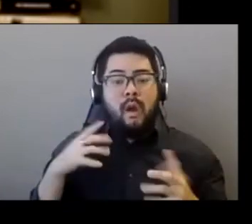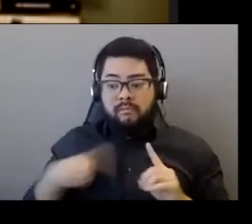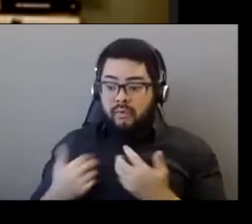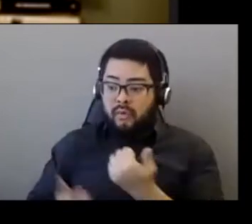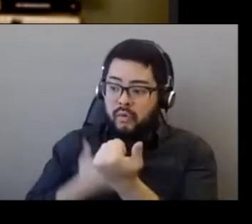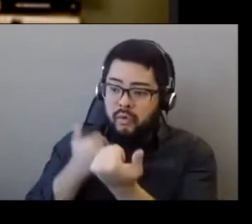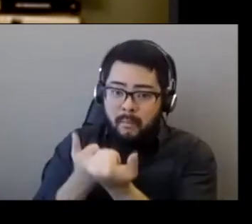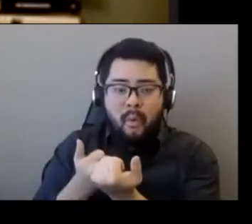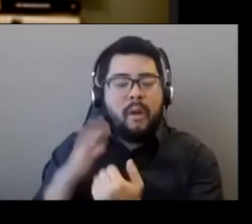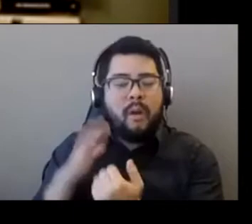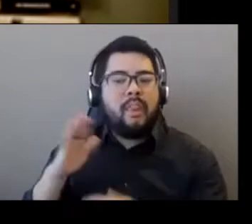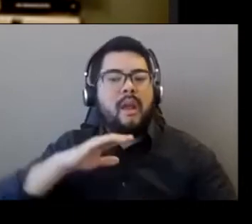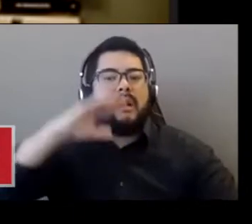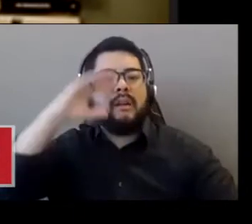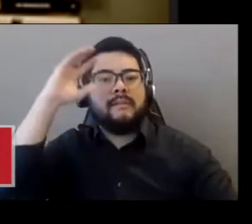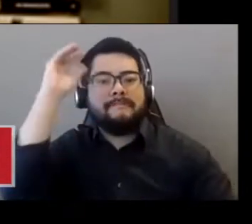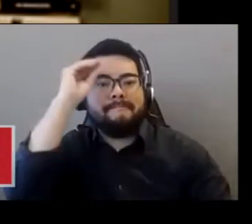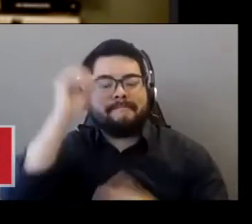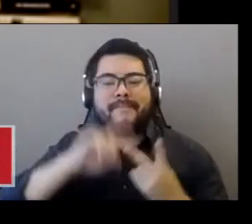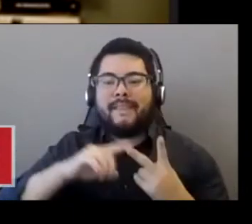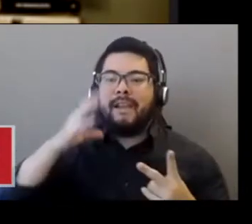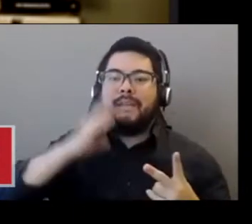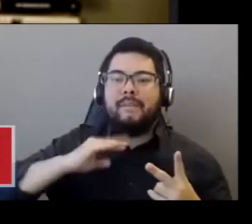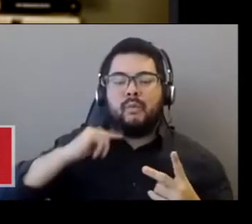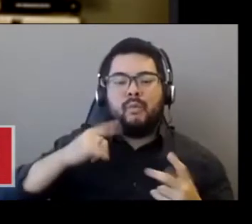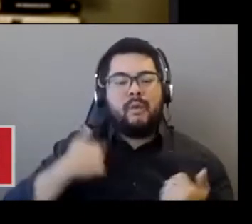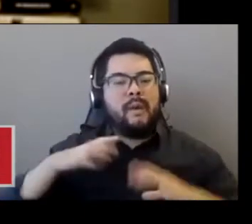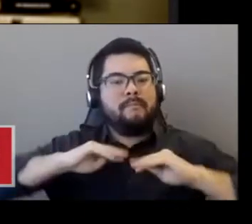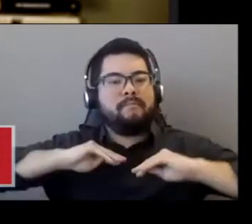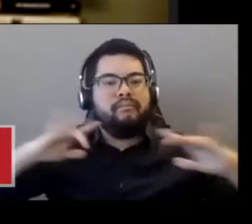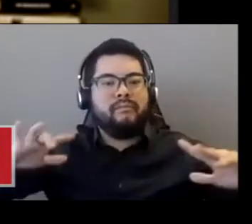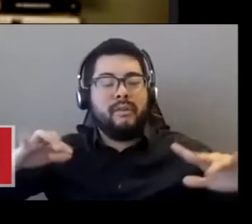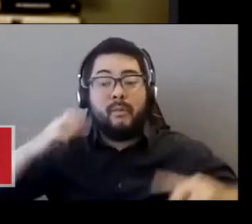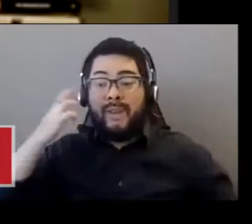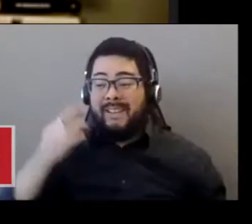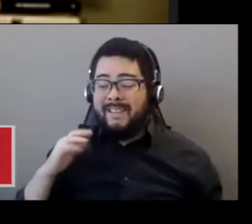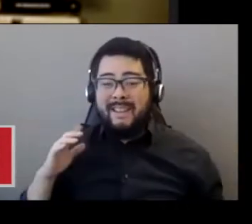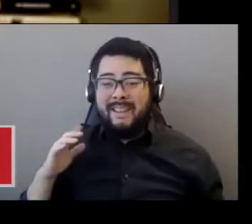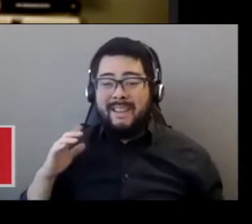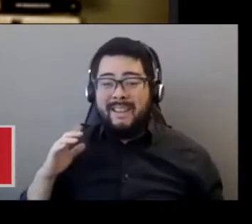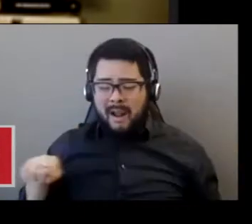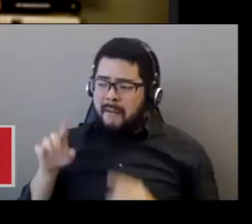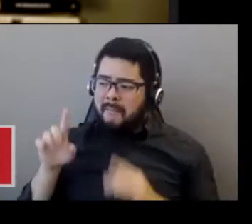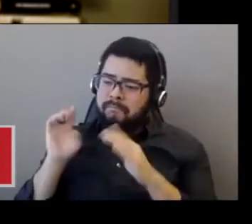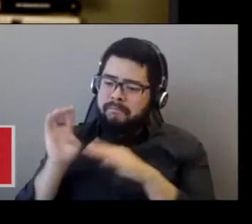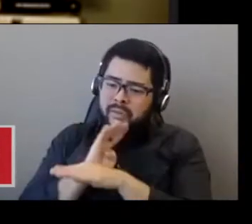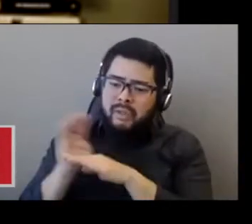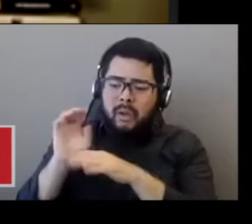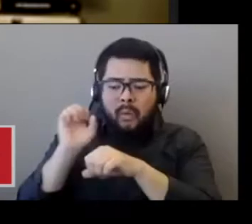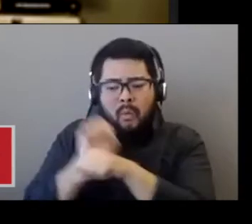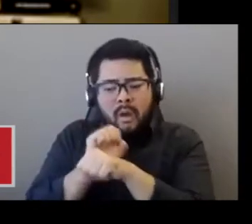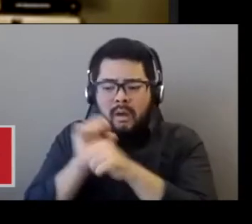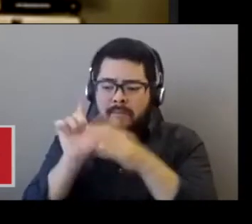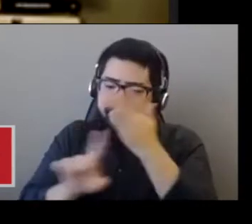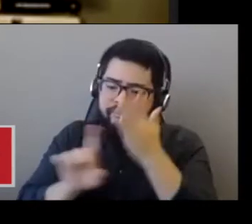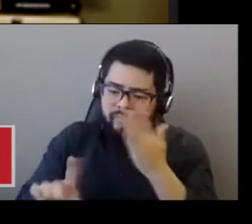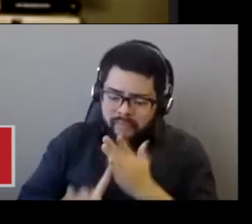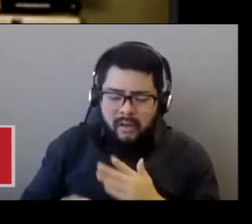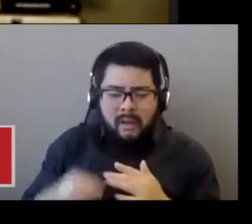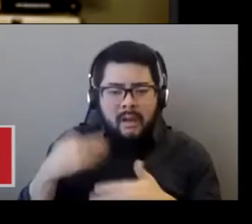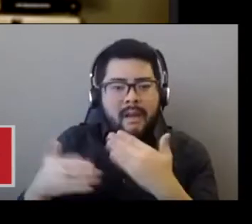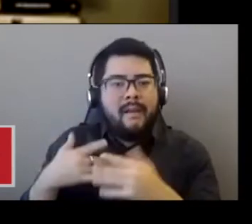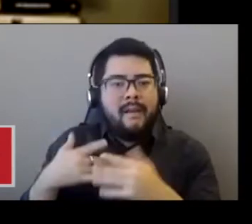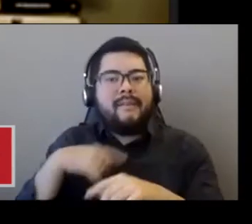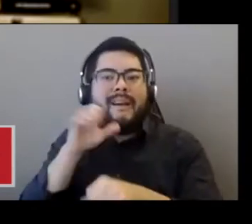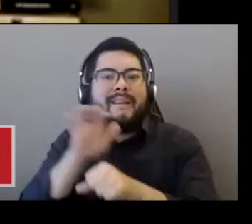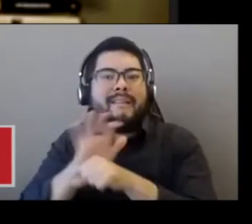forward and they are not is because they are too busy doing the work they do. And they have built political trust with us and said, go out